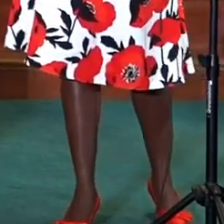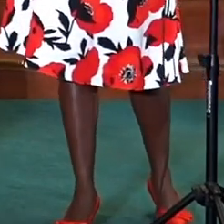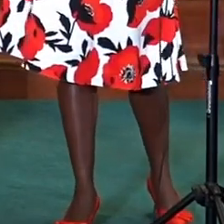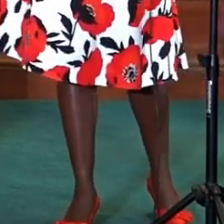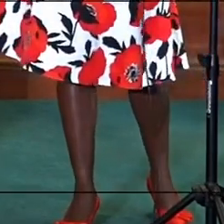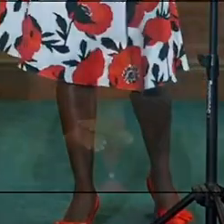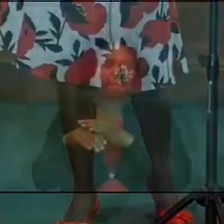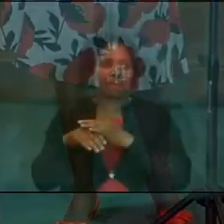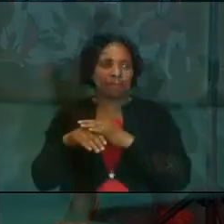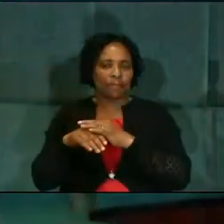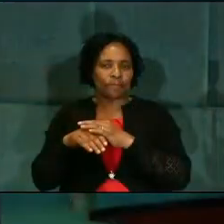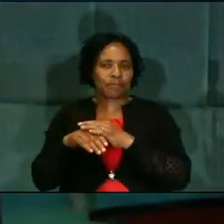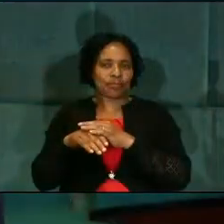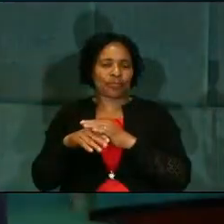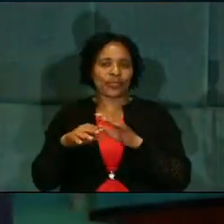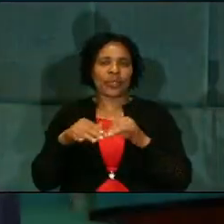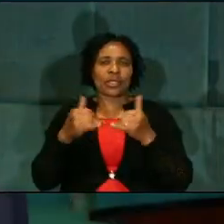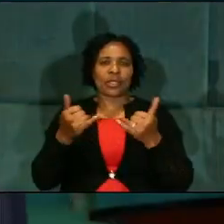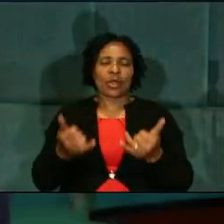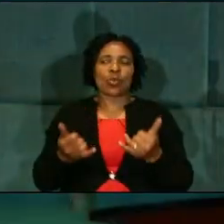in. Before we take the next stanza.